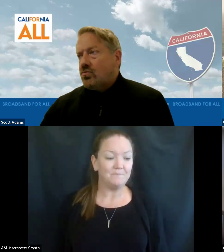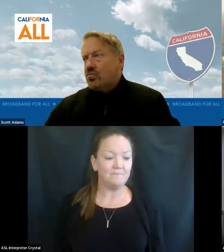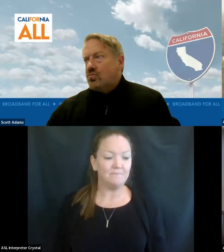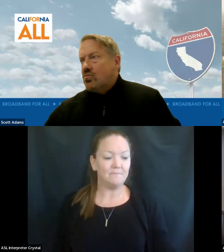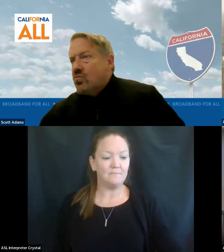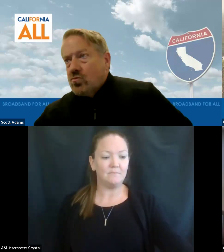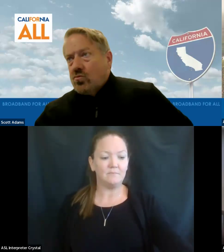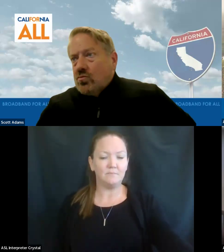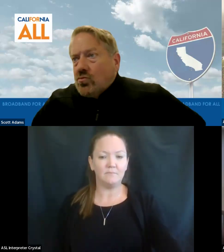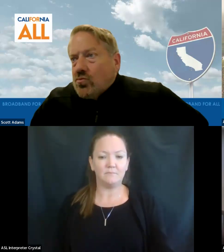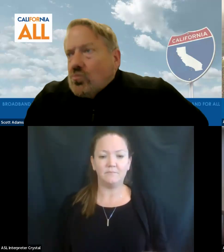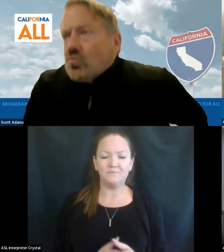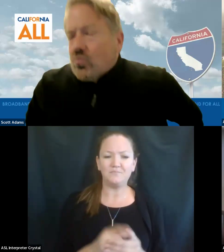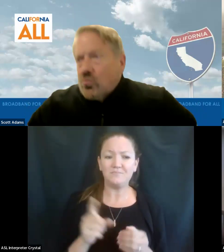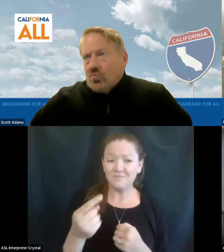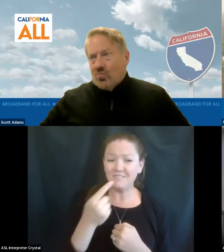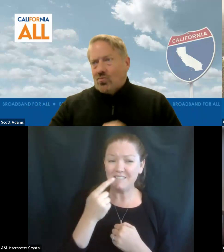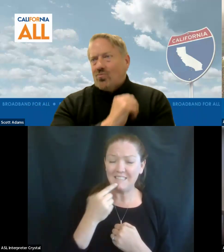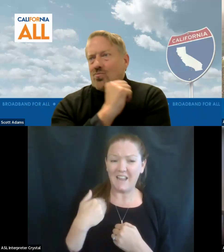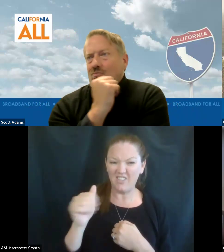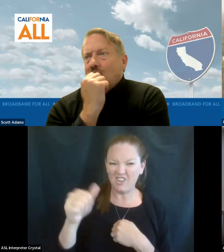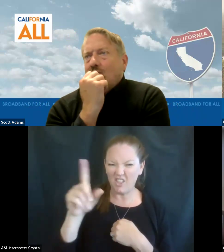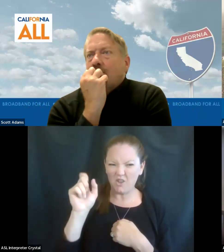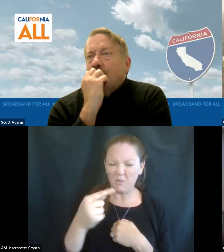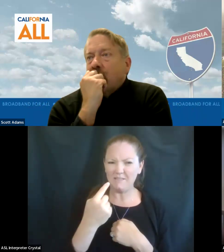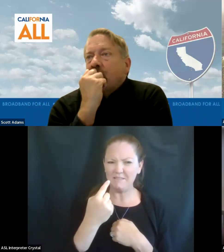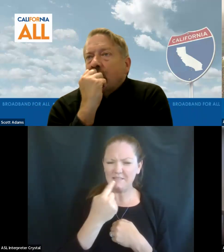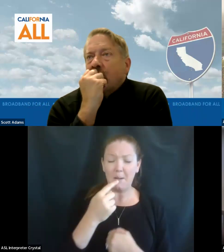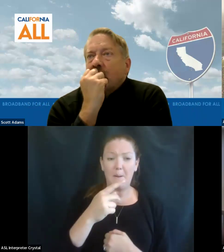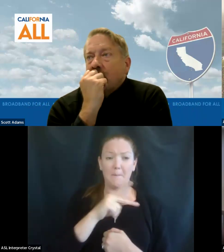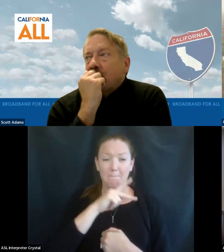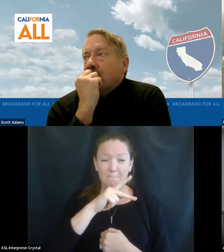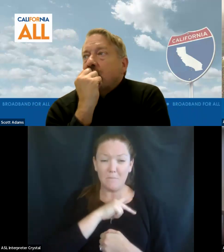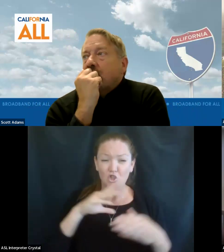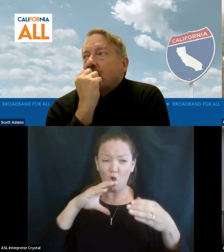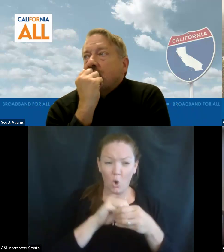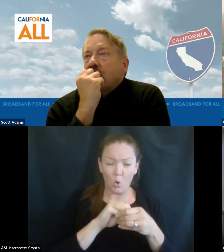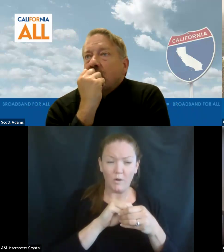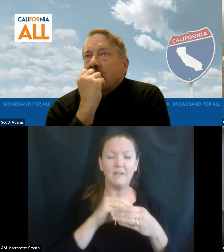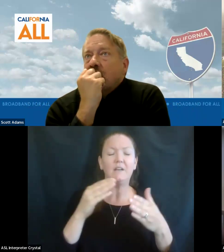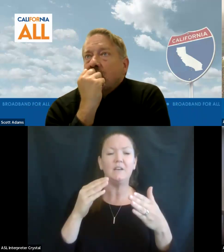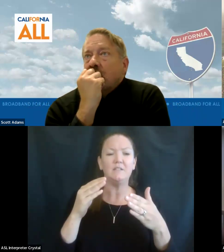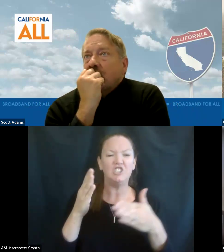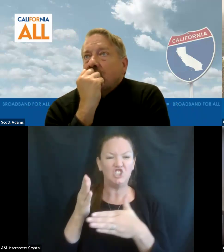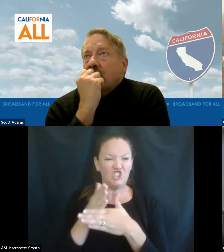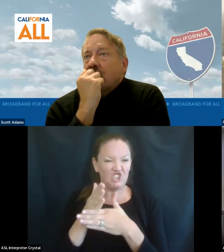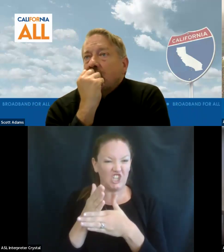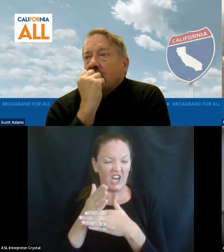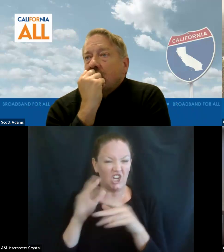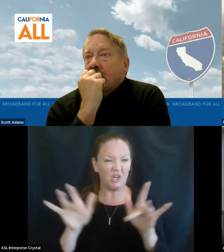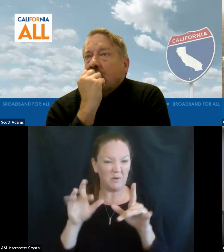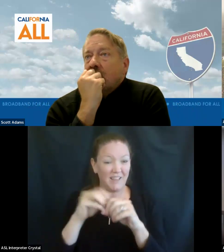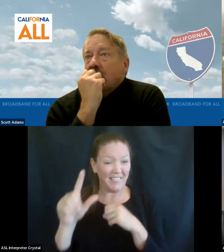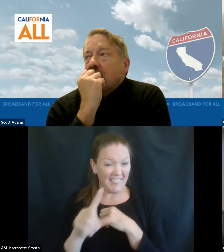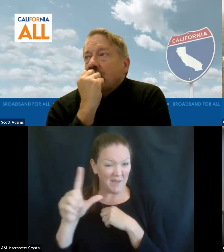like there's another question there. Is there a difference between personal ownership and shared computers, like through a library? Yeah, I was